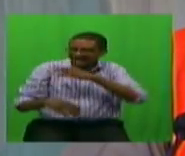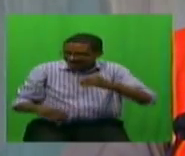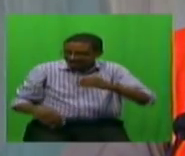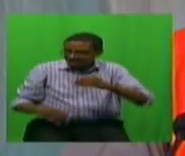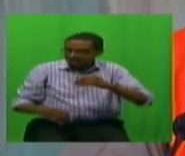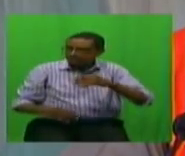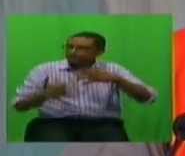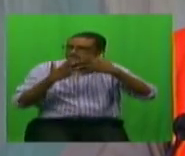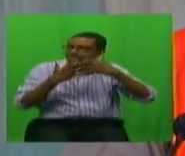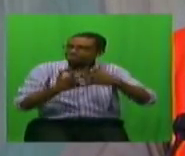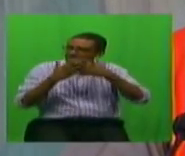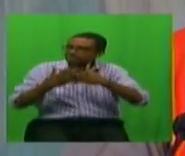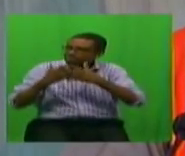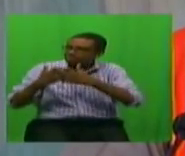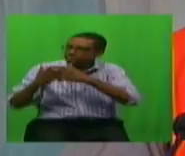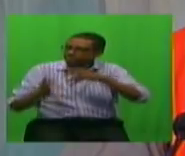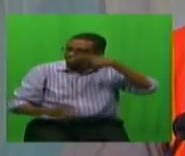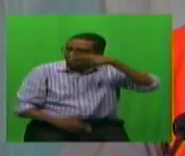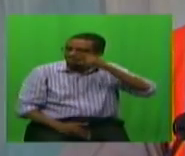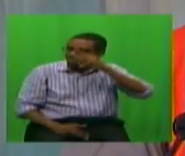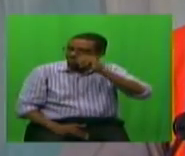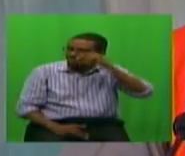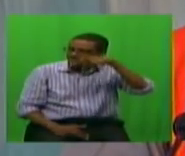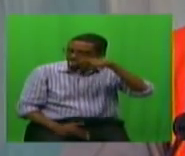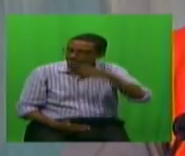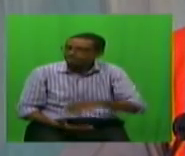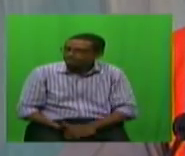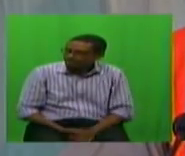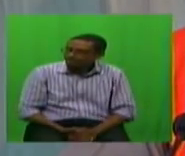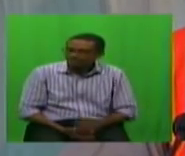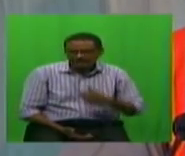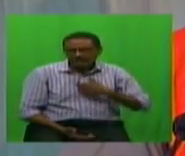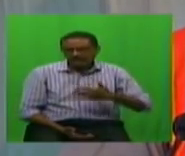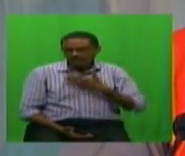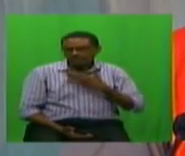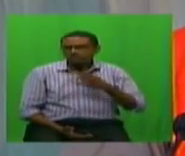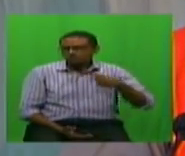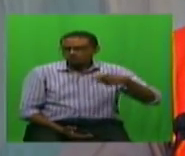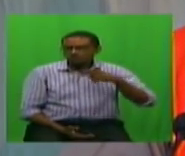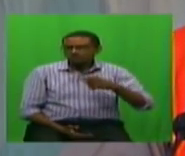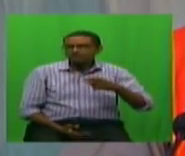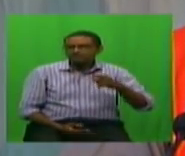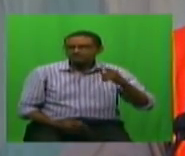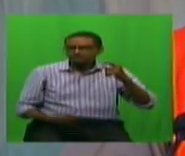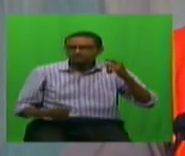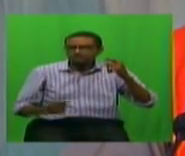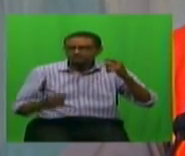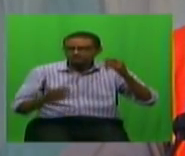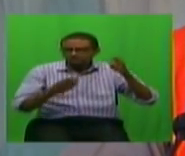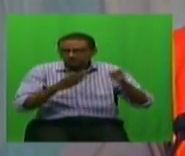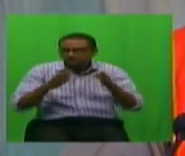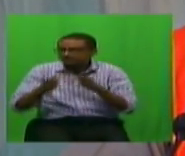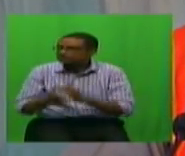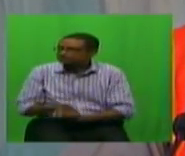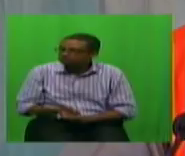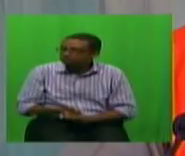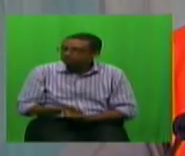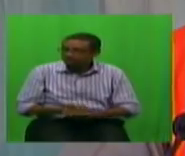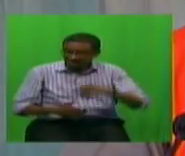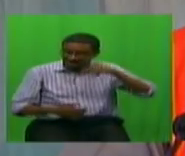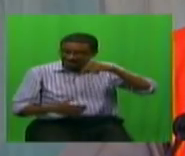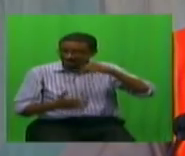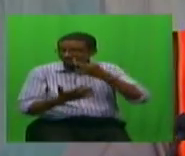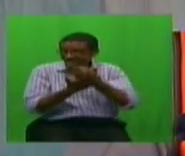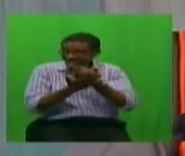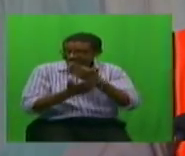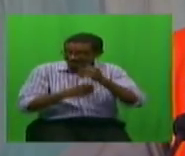and I'm happy that we are at that stage with it, so that in this financial year we will see a lot of work happening in the Caroni River.